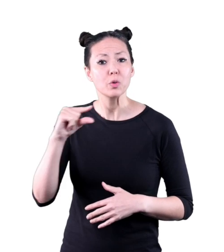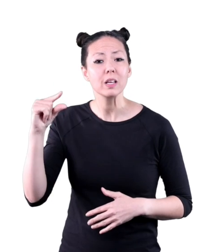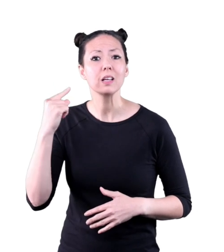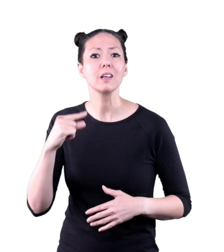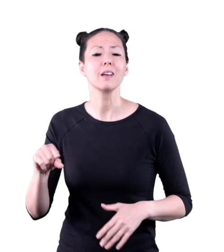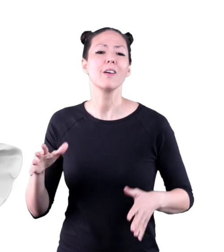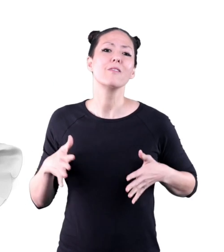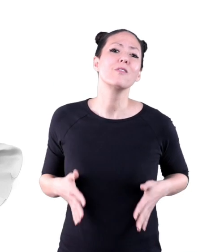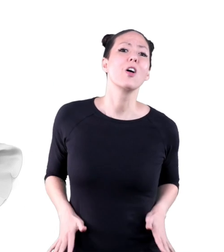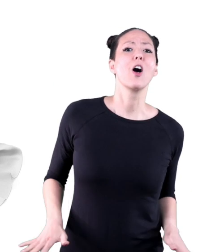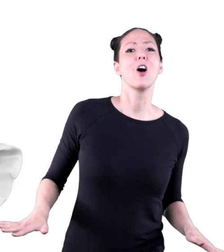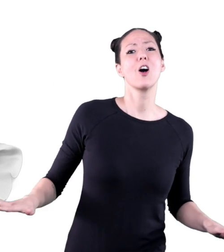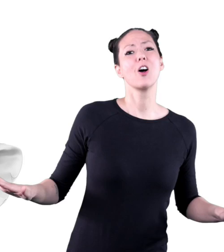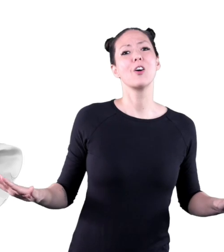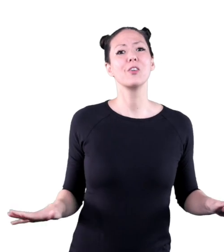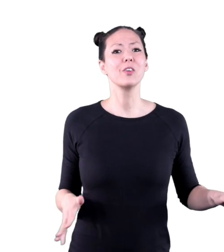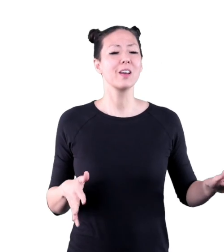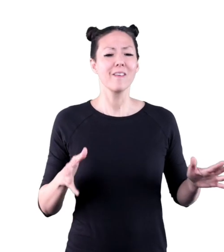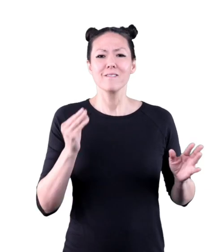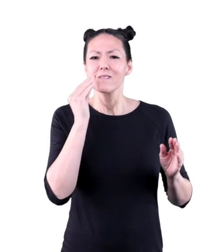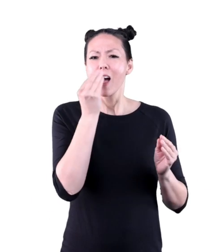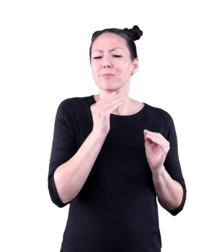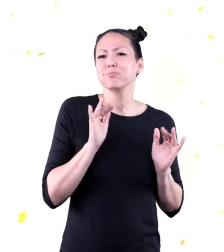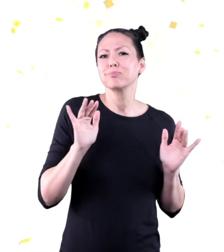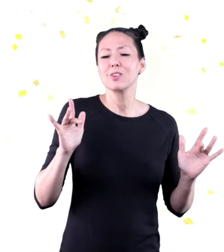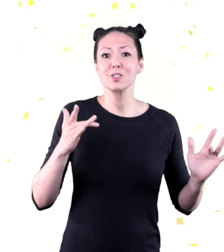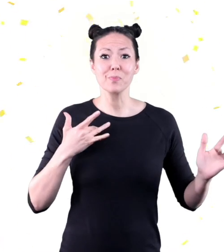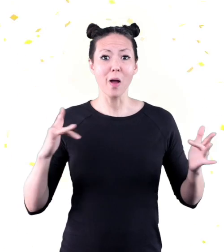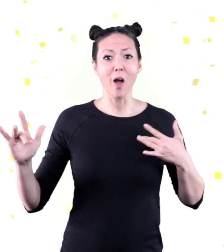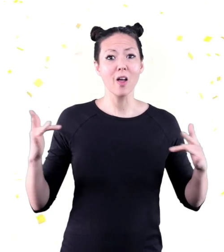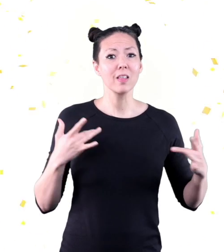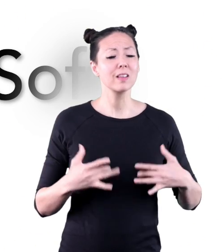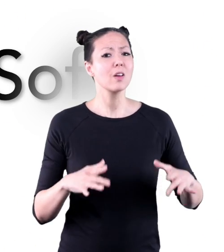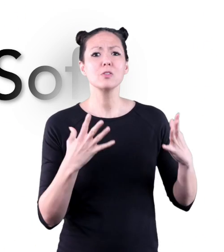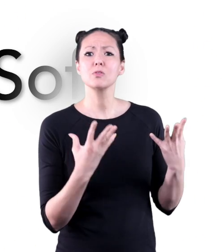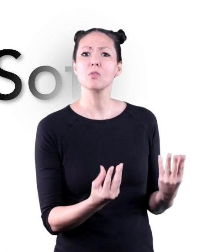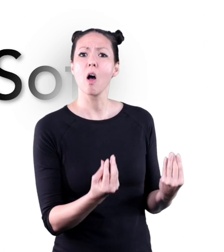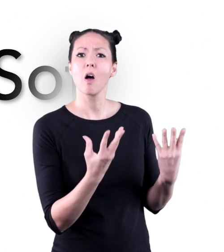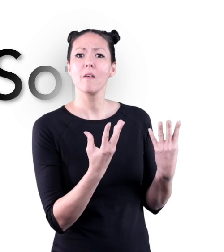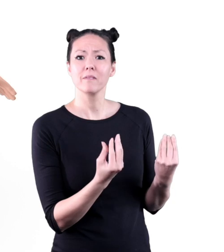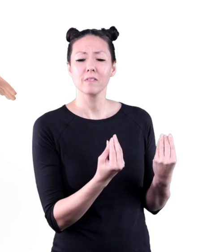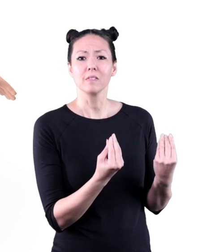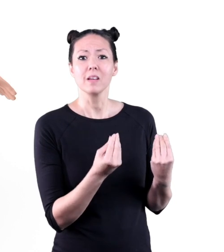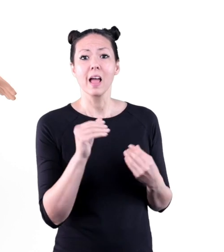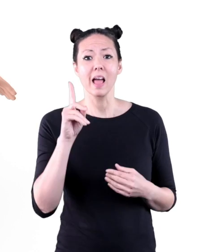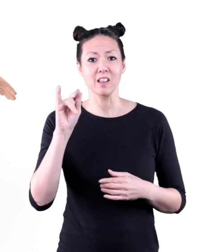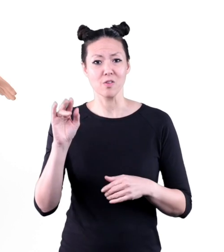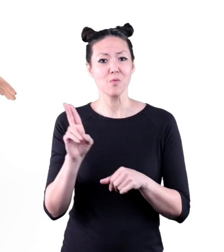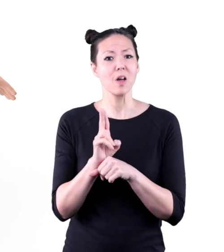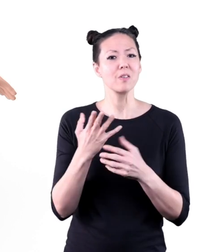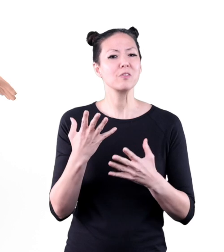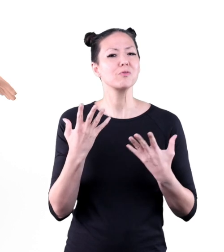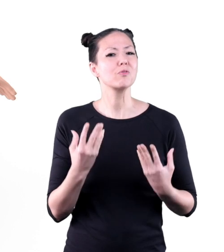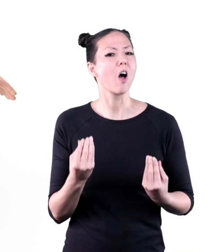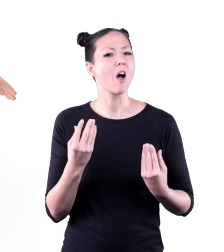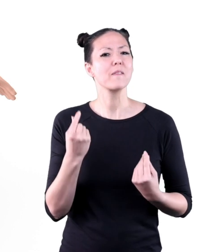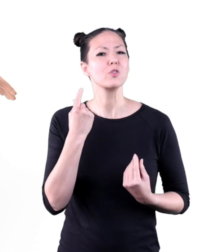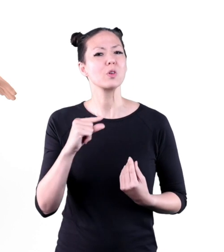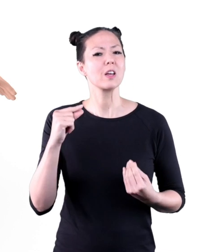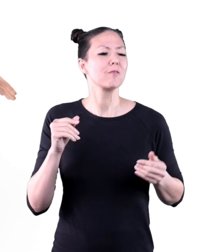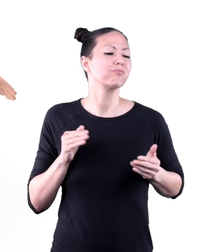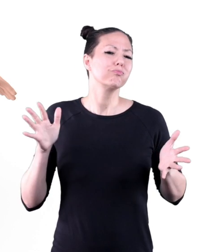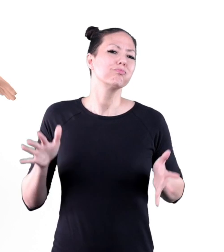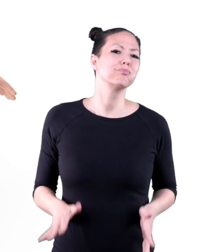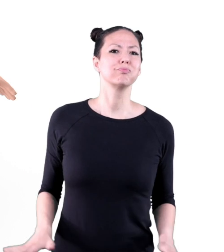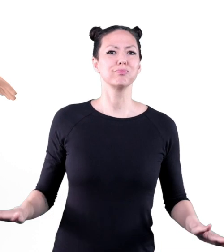it green, flowing, flowery, sparkly, soft? Let's say Addie is wearing a soft green